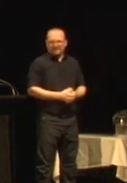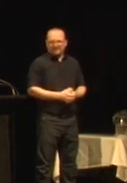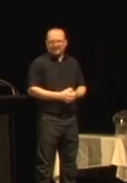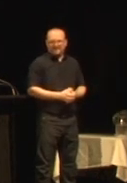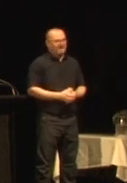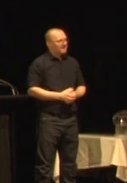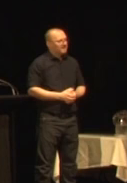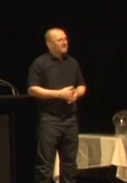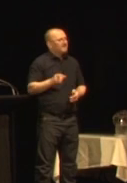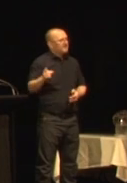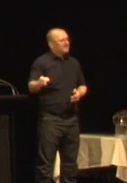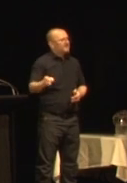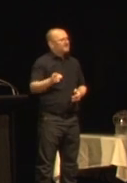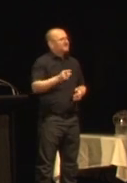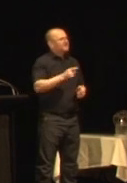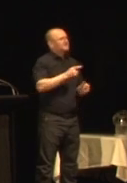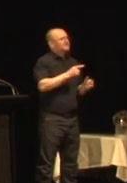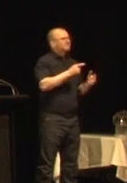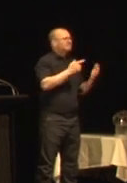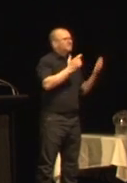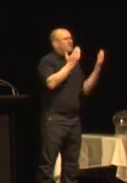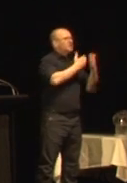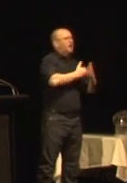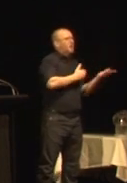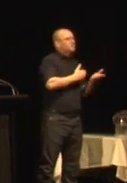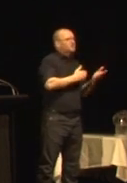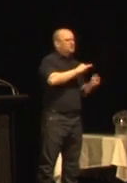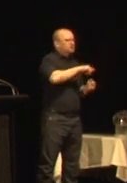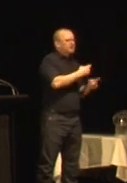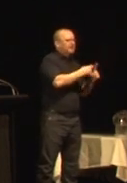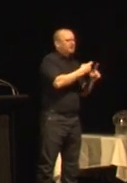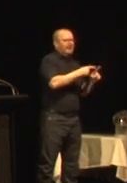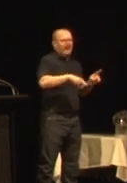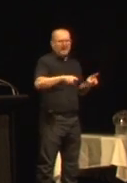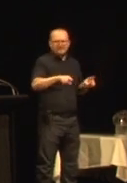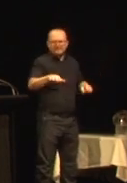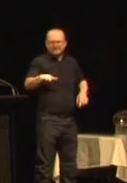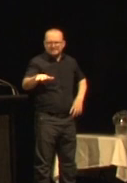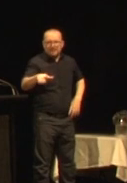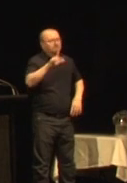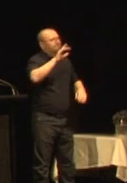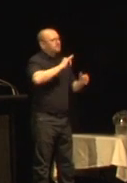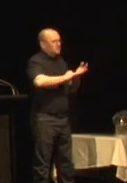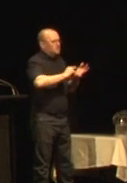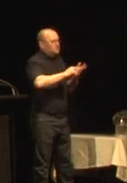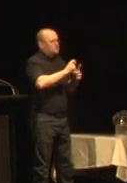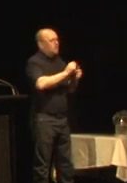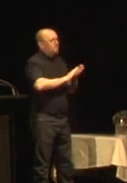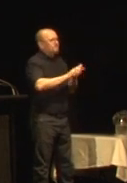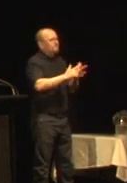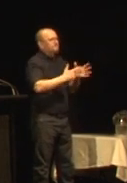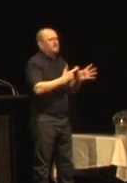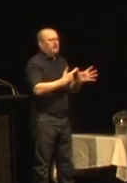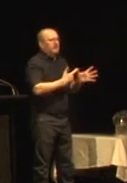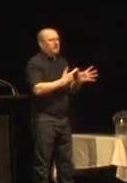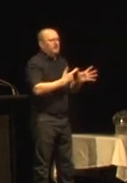it's a video with Jimmy Kimmel and, what is her name? I don't have my glasses on right now. What is it? Sophia. Sophia is a sort